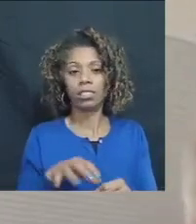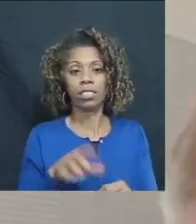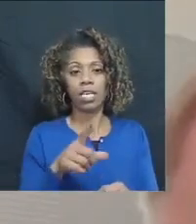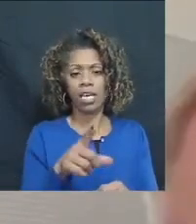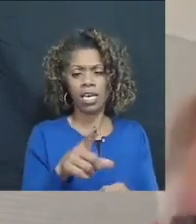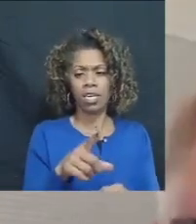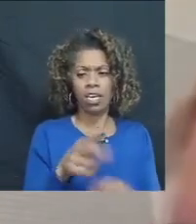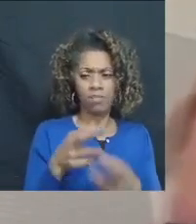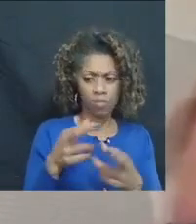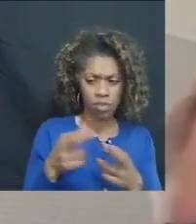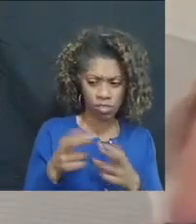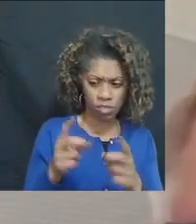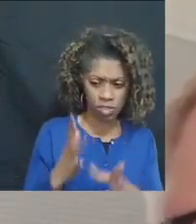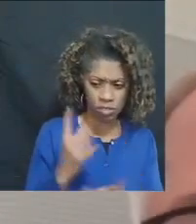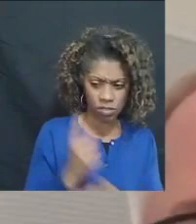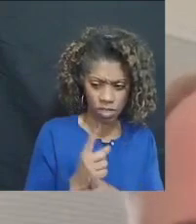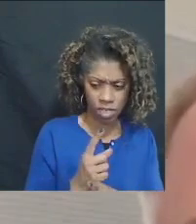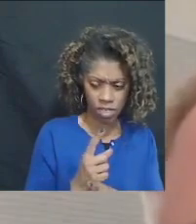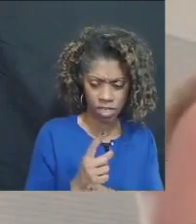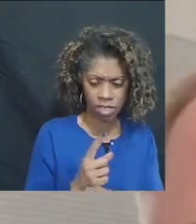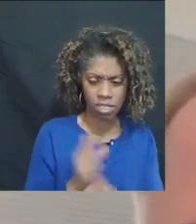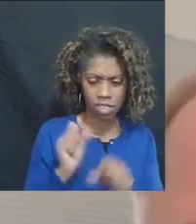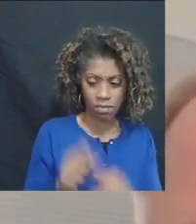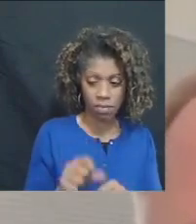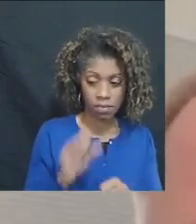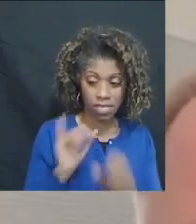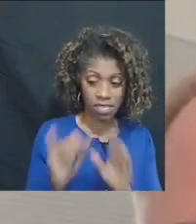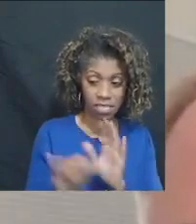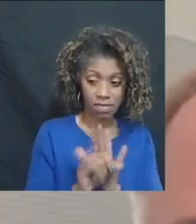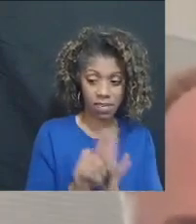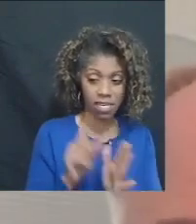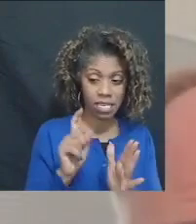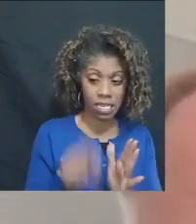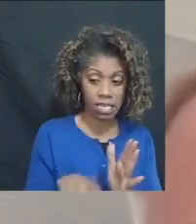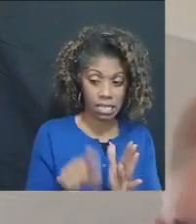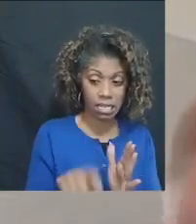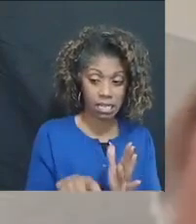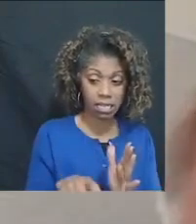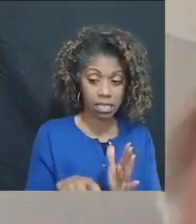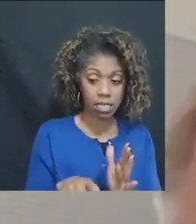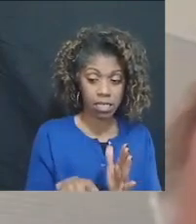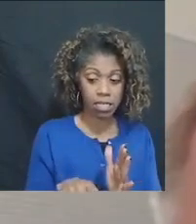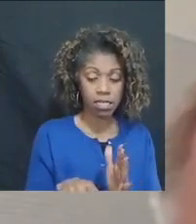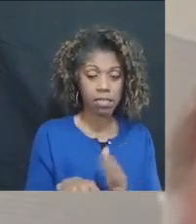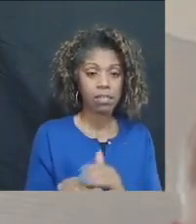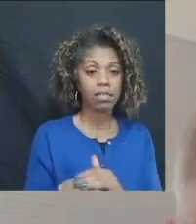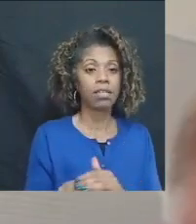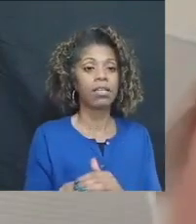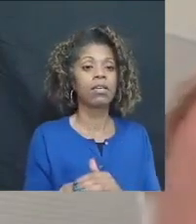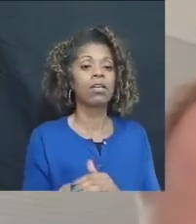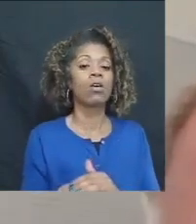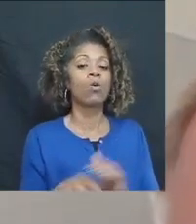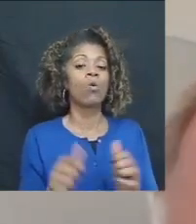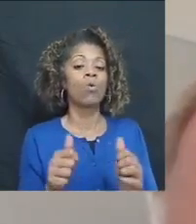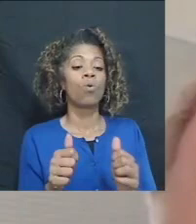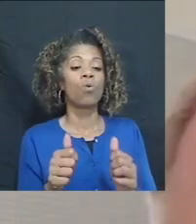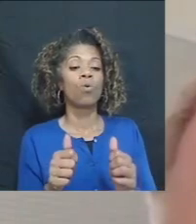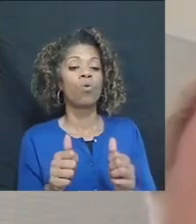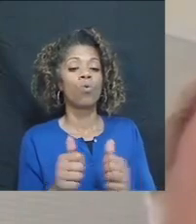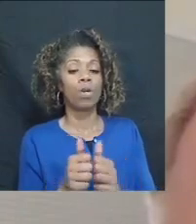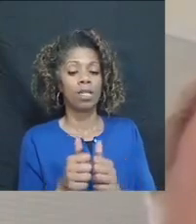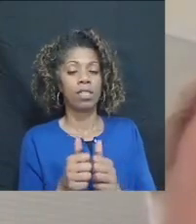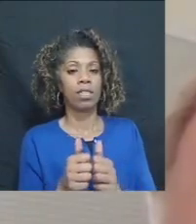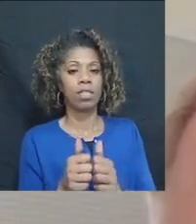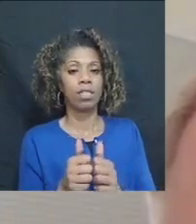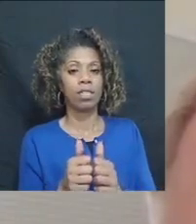right, to be able to identify what the needs are in different regions that can then work with local philanthropy to help direct resources.